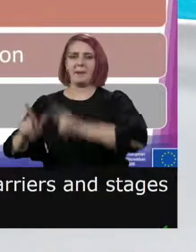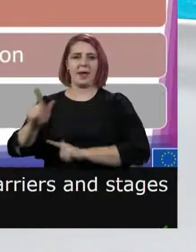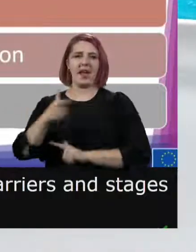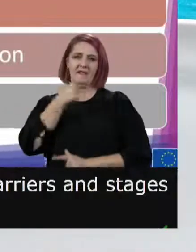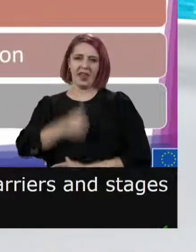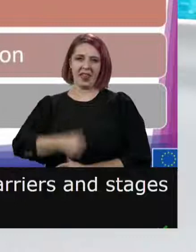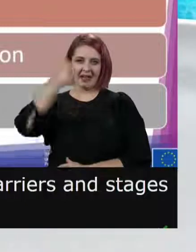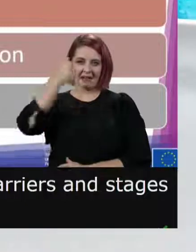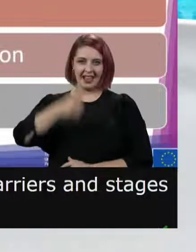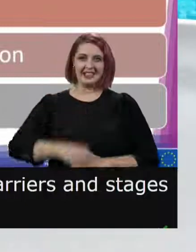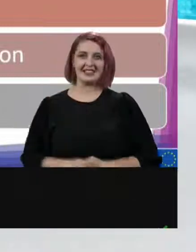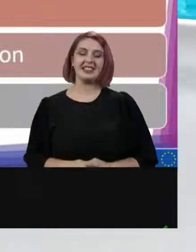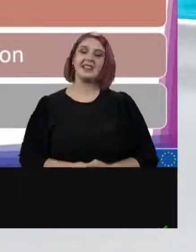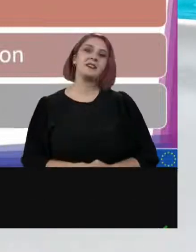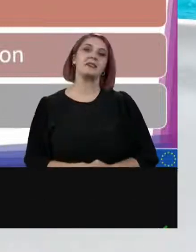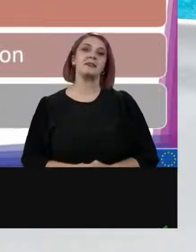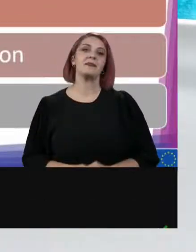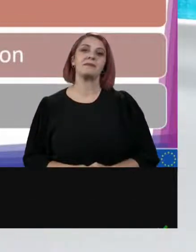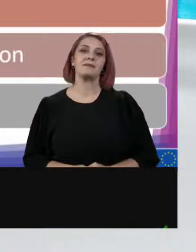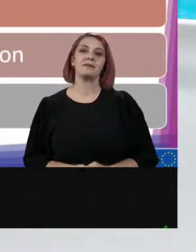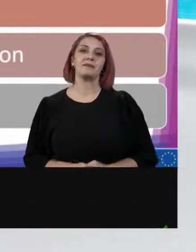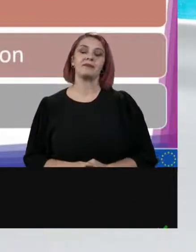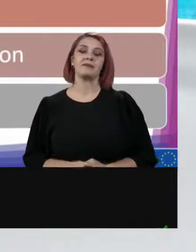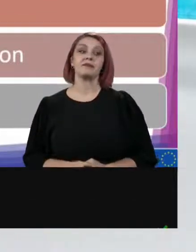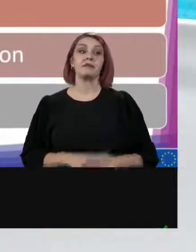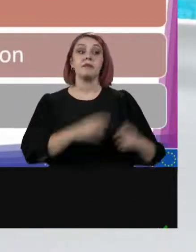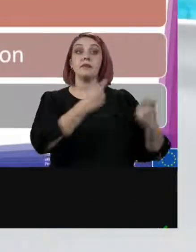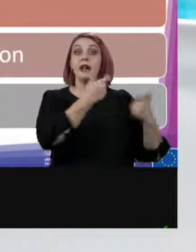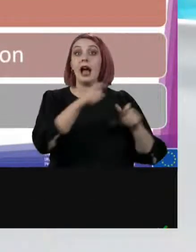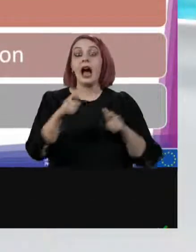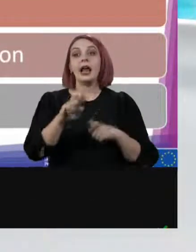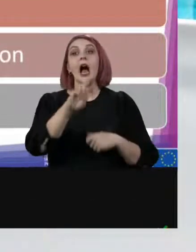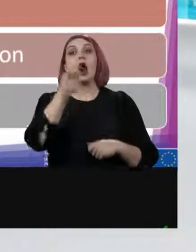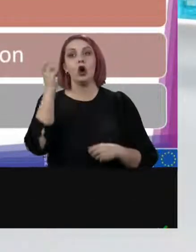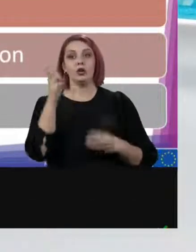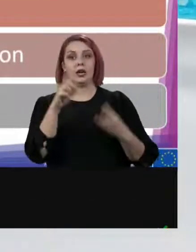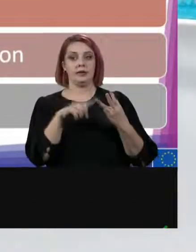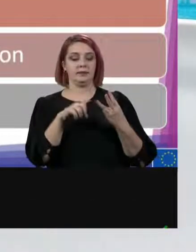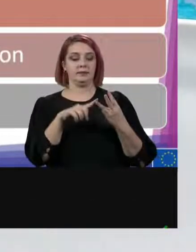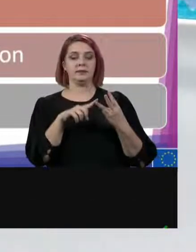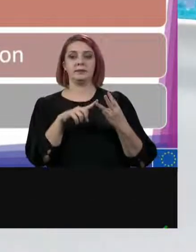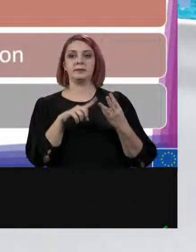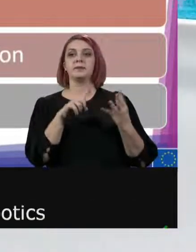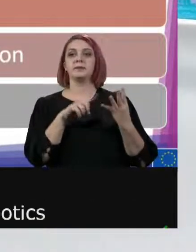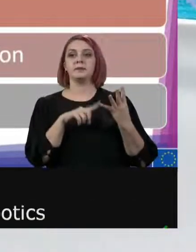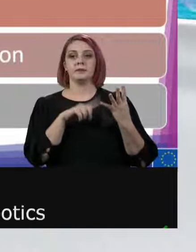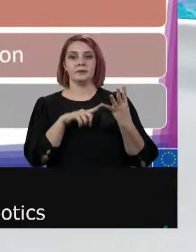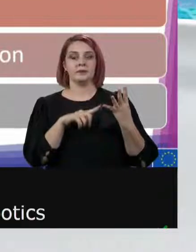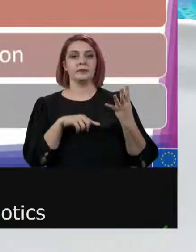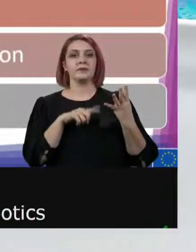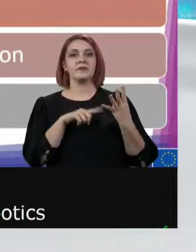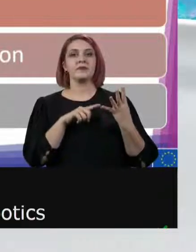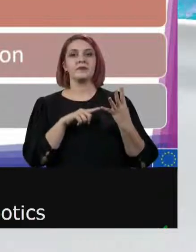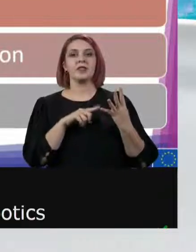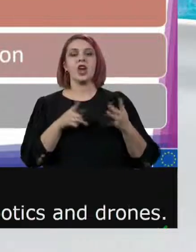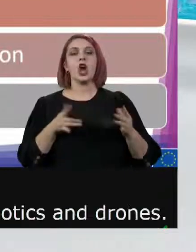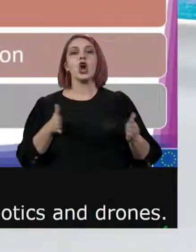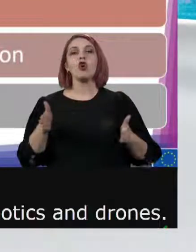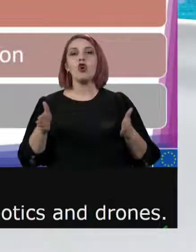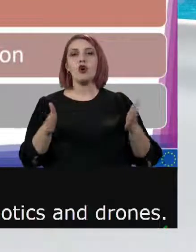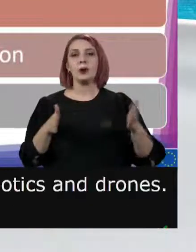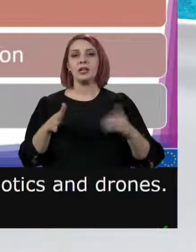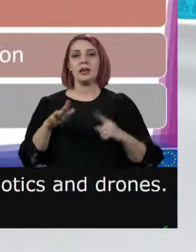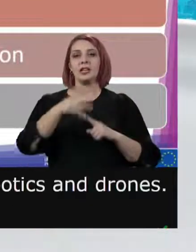Other areas that were very important were robotics and drones. And robotics and drones we've